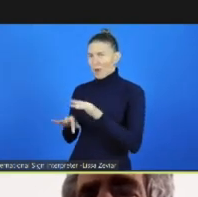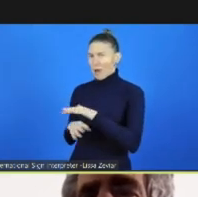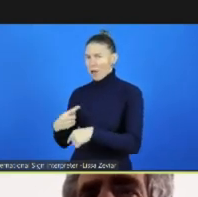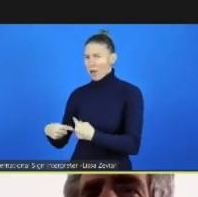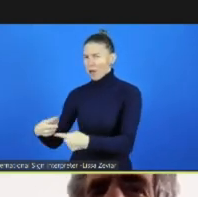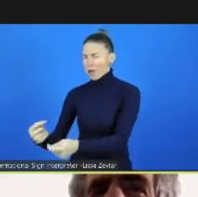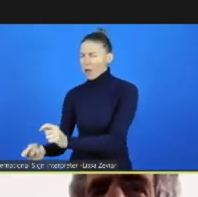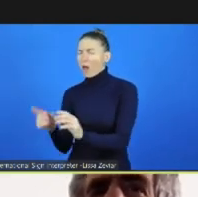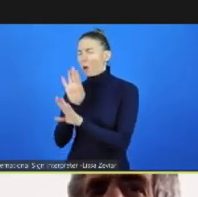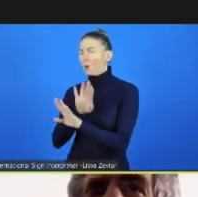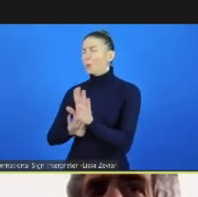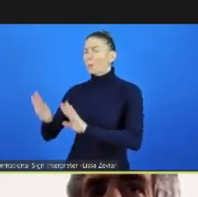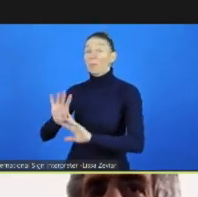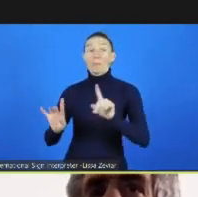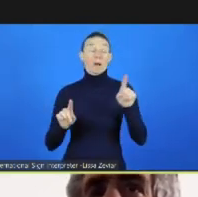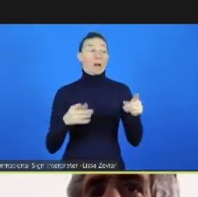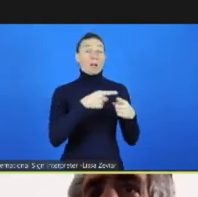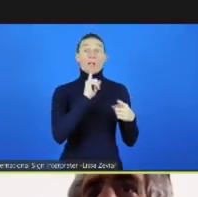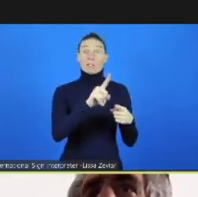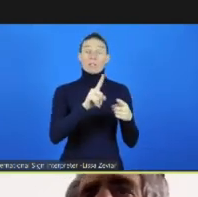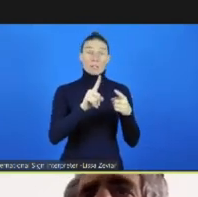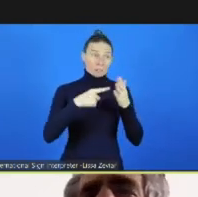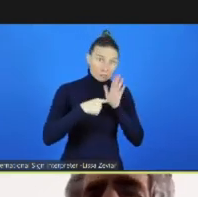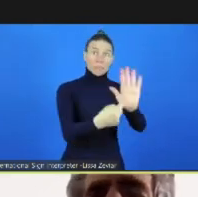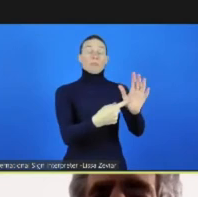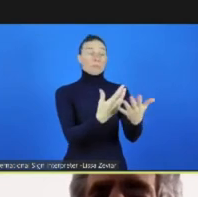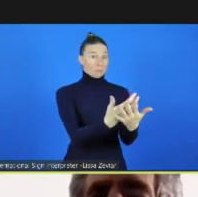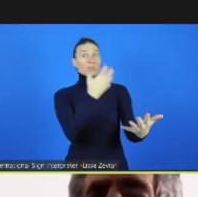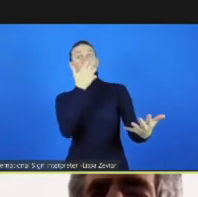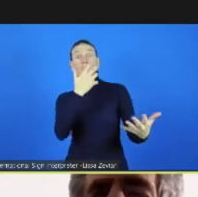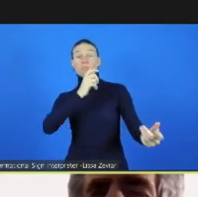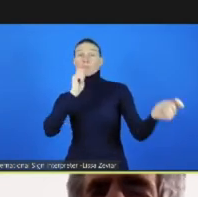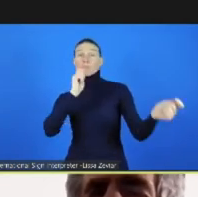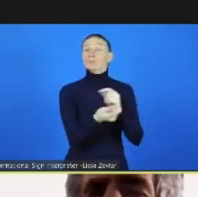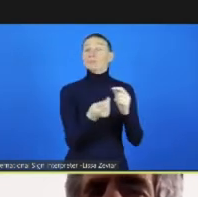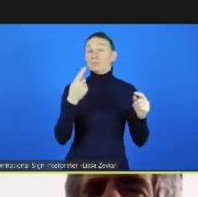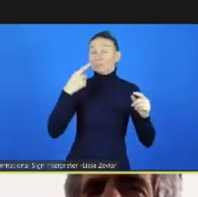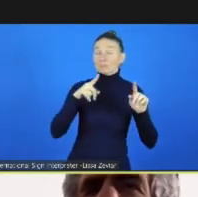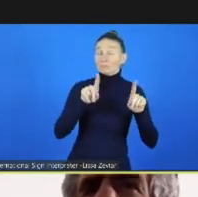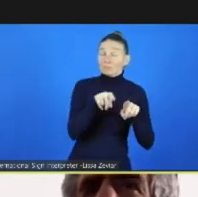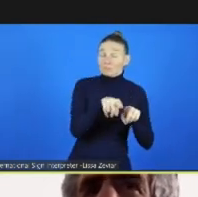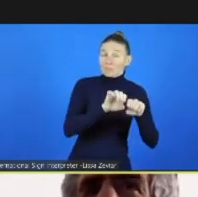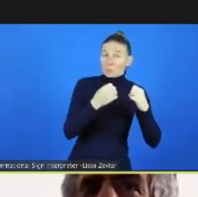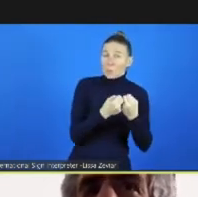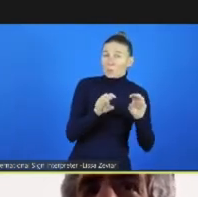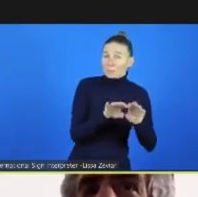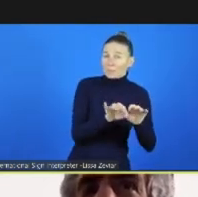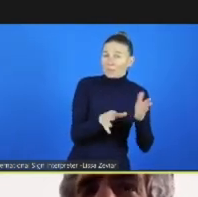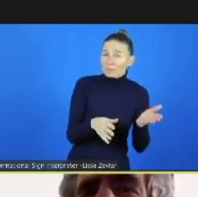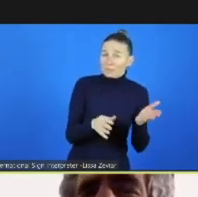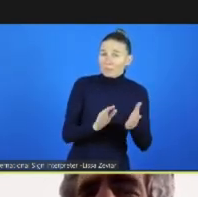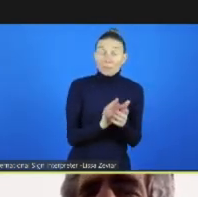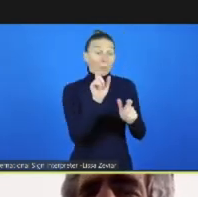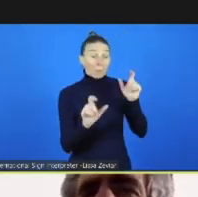areas, like in social media. All of these things have informed the possibilities for people with